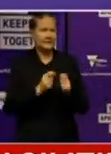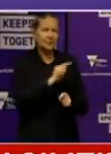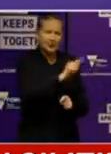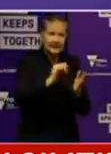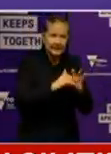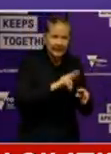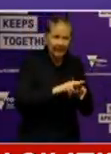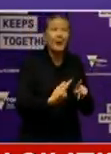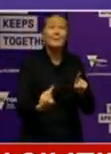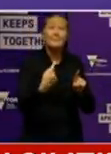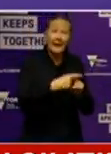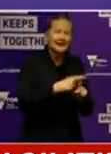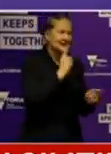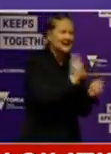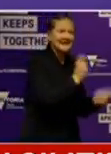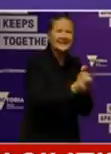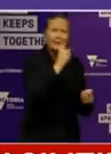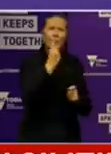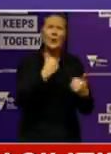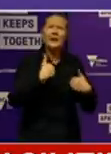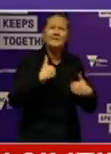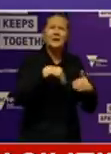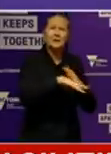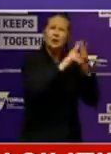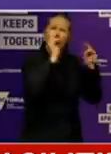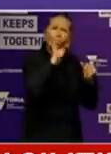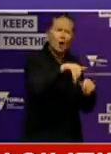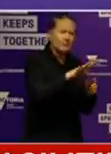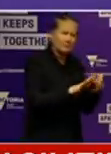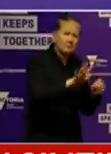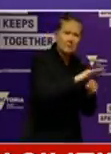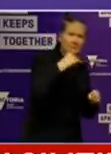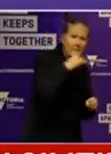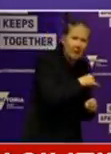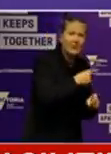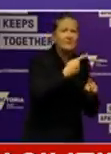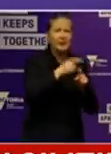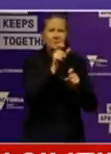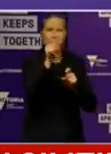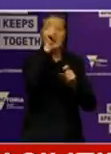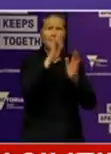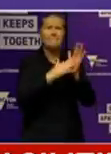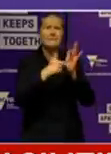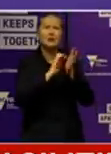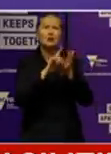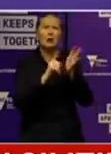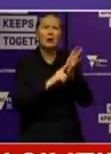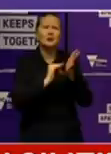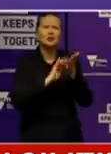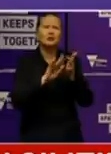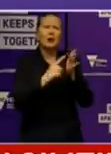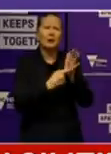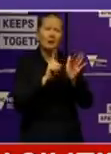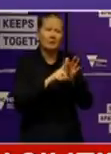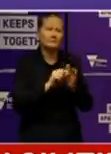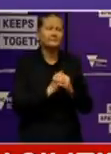in residential aged care facilities across Melbourne and Mitchell Shire. I've spoken about this previously,